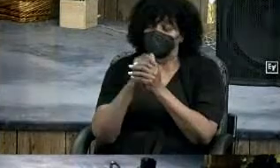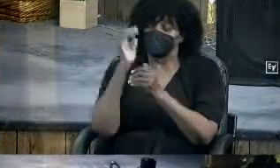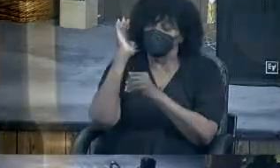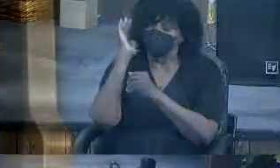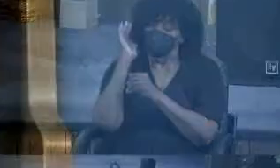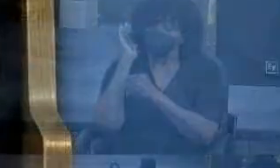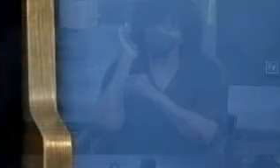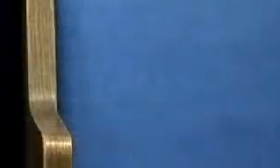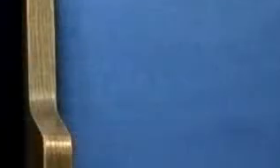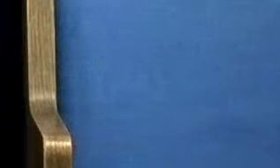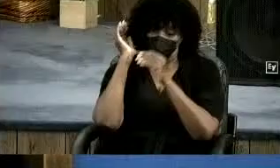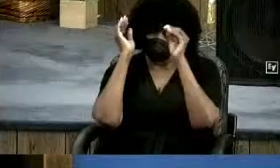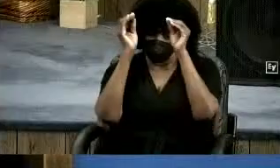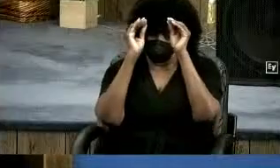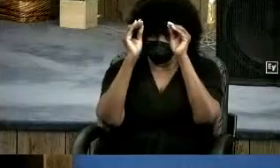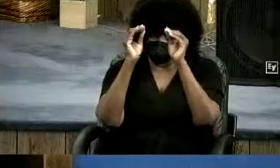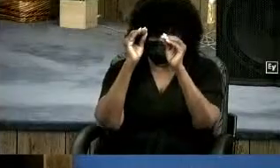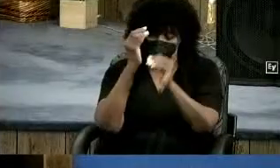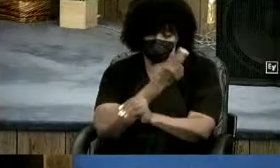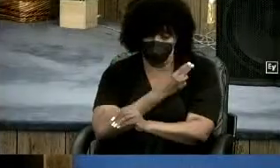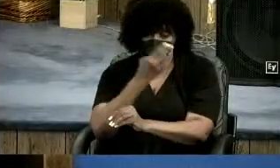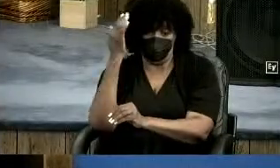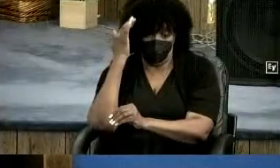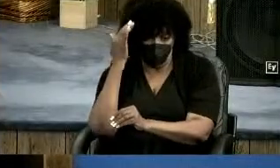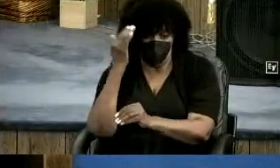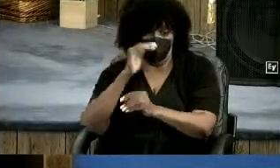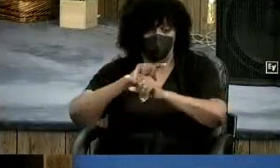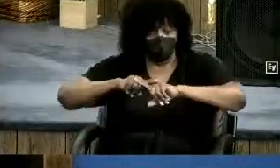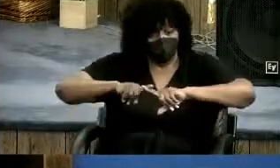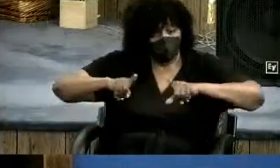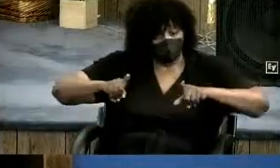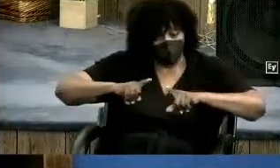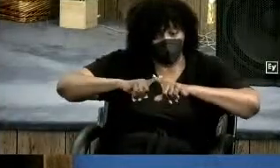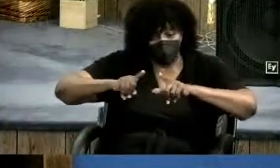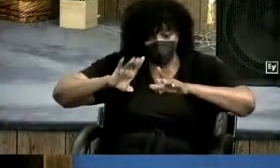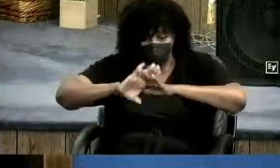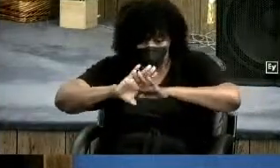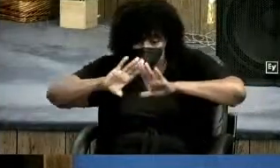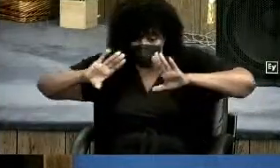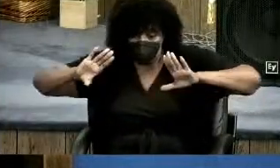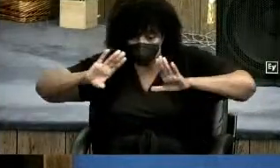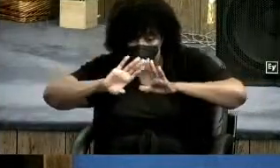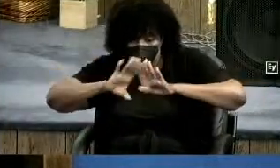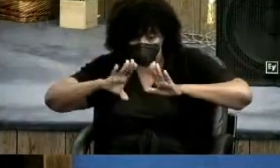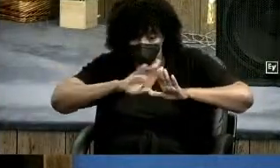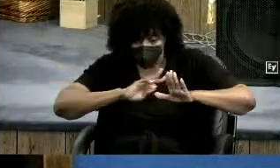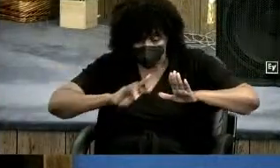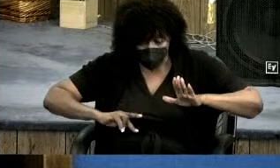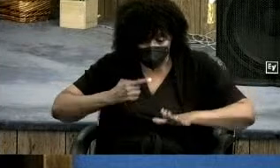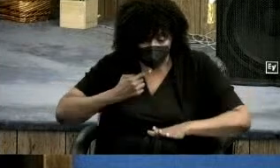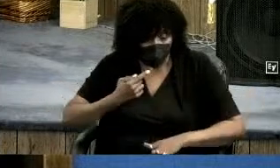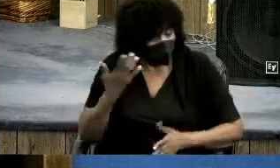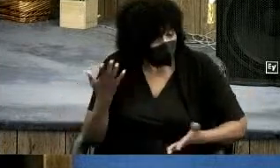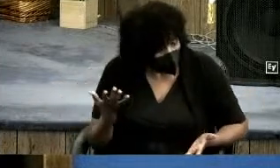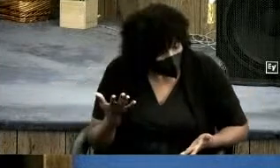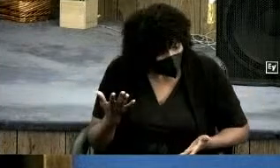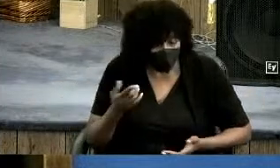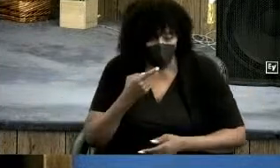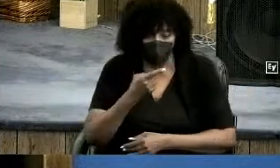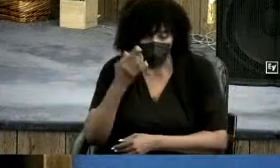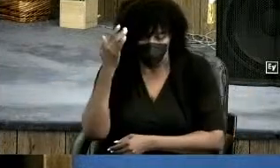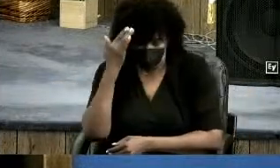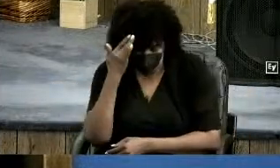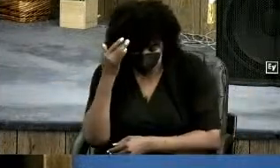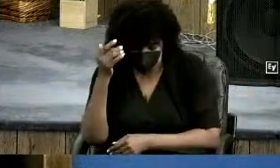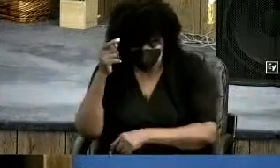the difference. When he heard the news, it was time to pray. But when the God opened the door and the king says, "What can I do for you?" he knew it